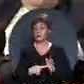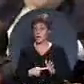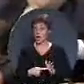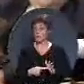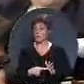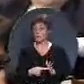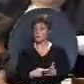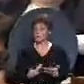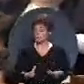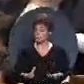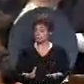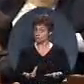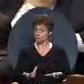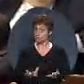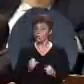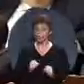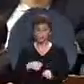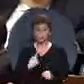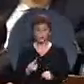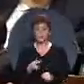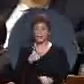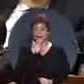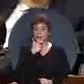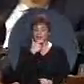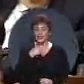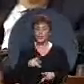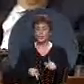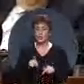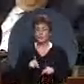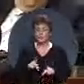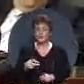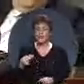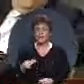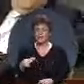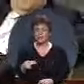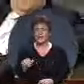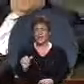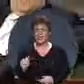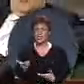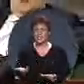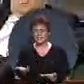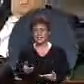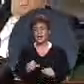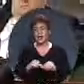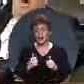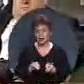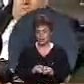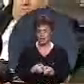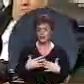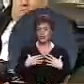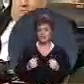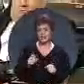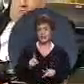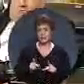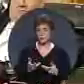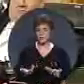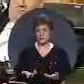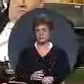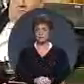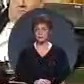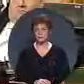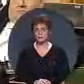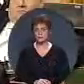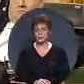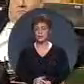conducted. For example, I can say, in collaboration with cancer care agencies